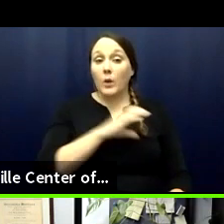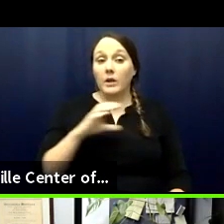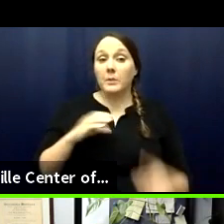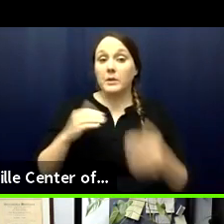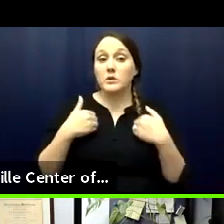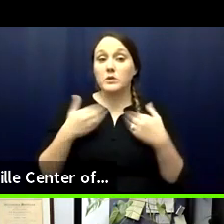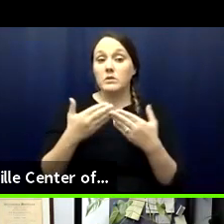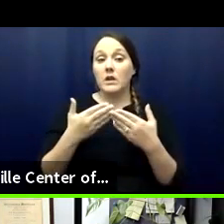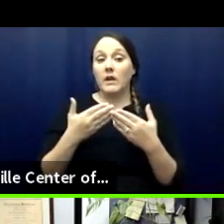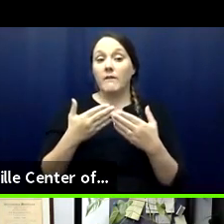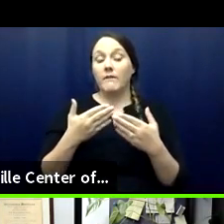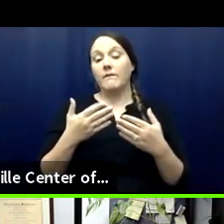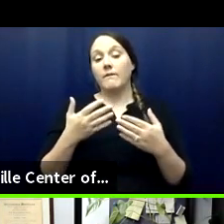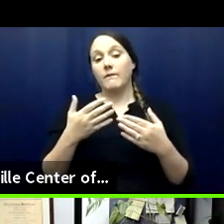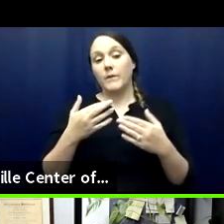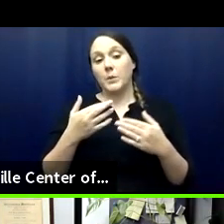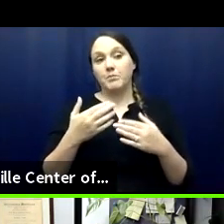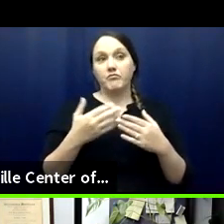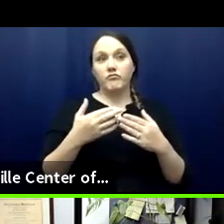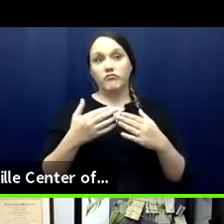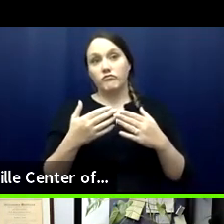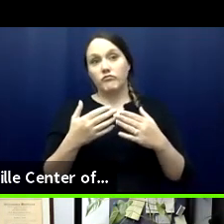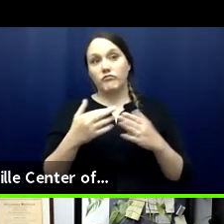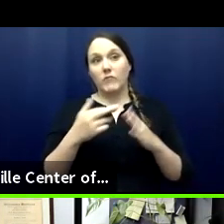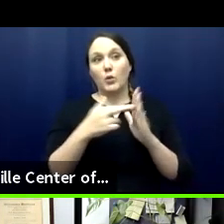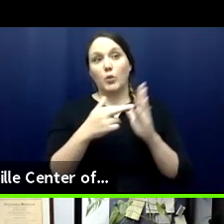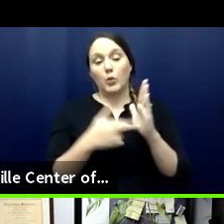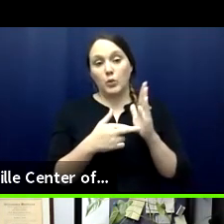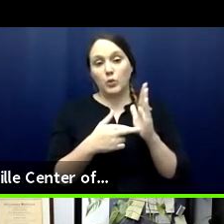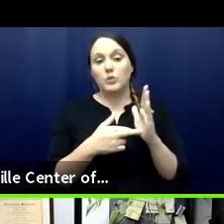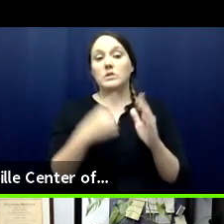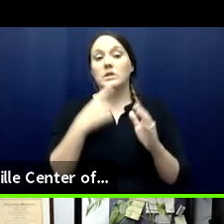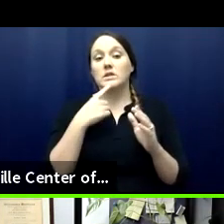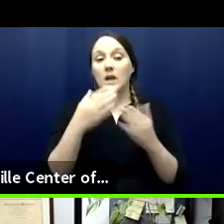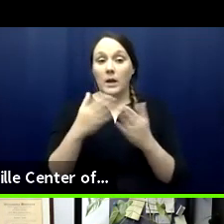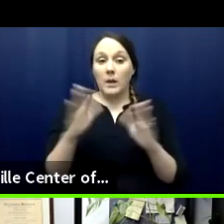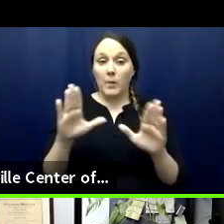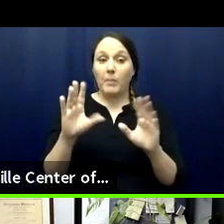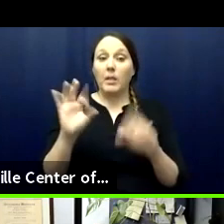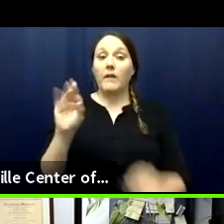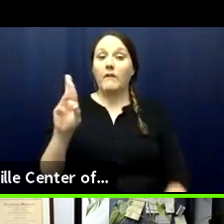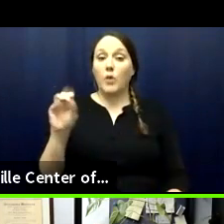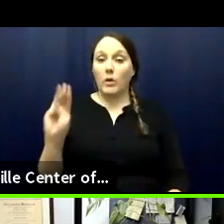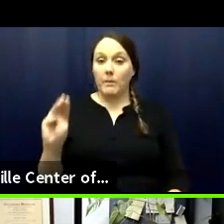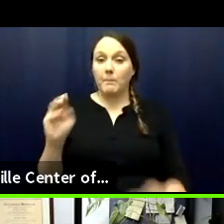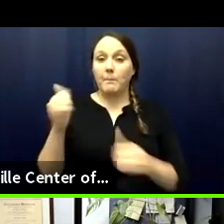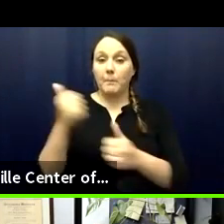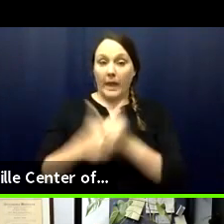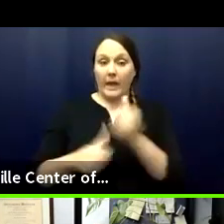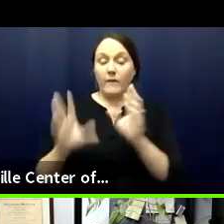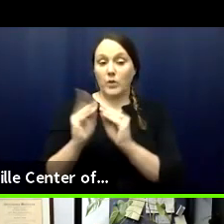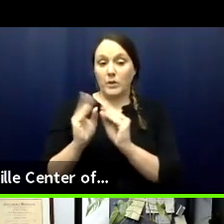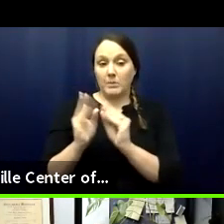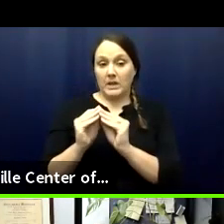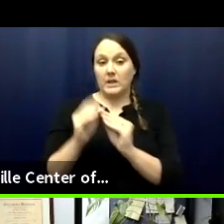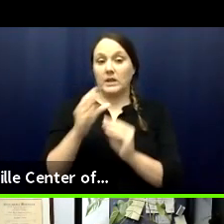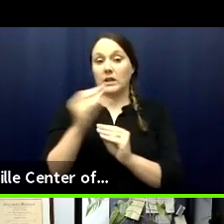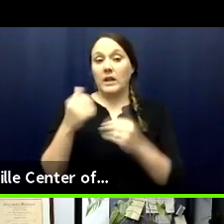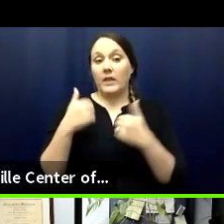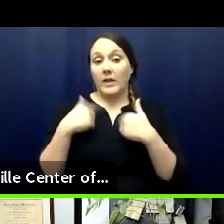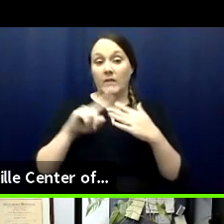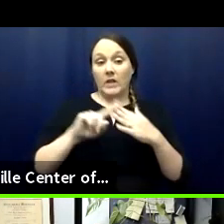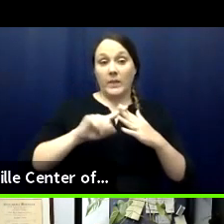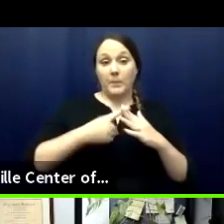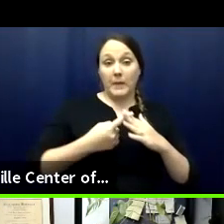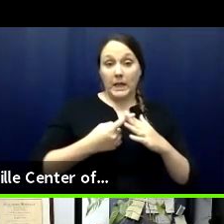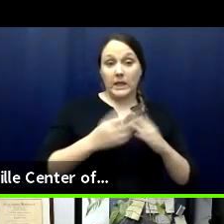county commission's rules say that they will have public forum at every meeting. And they have public forum both at the beginning of